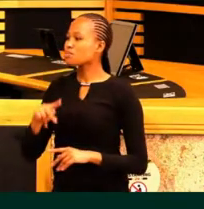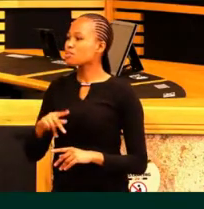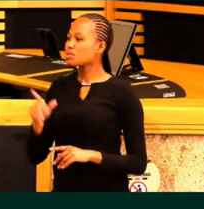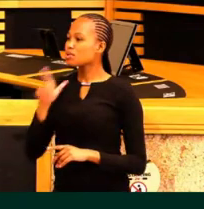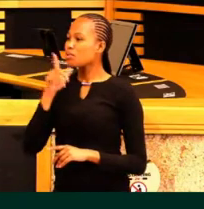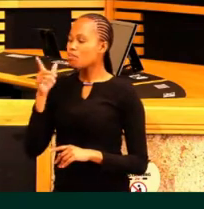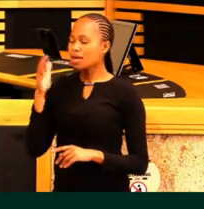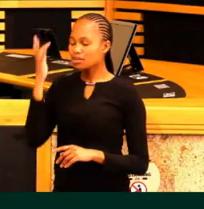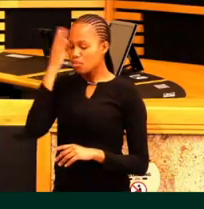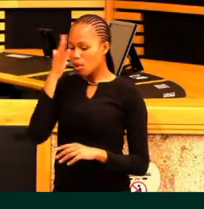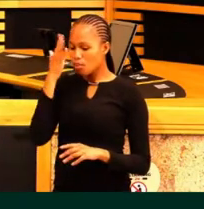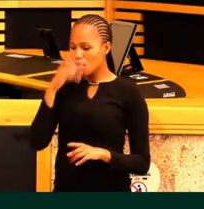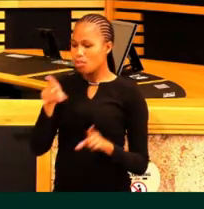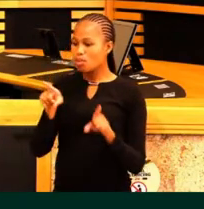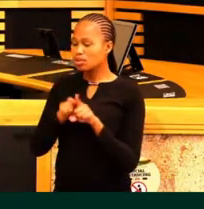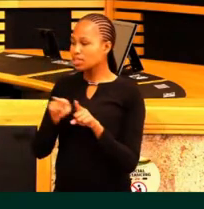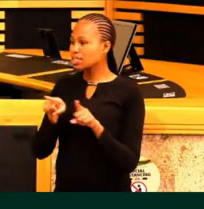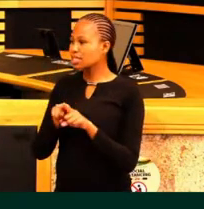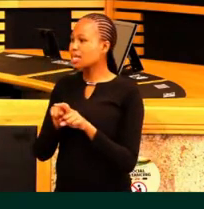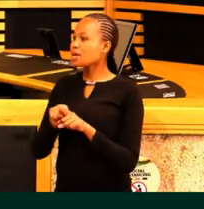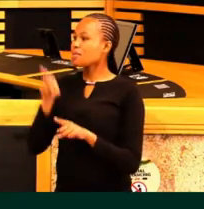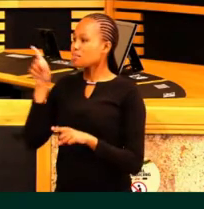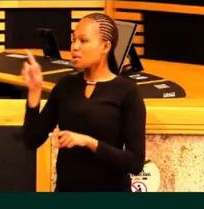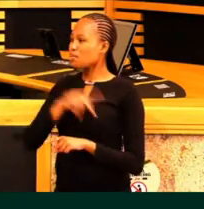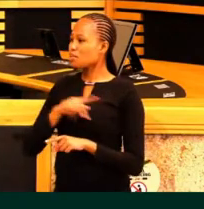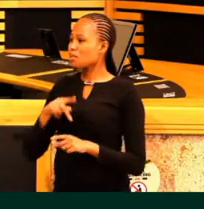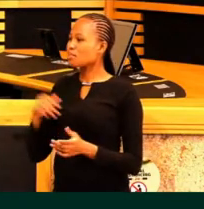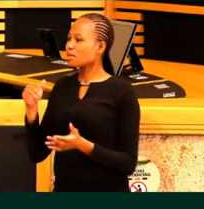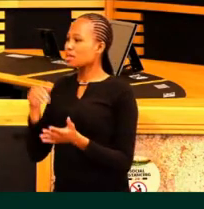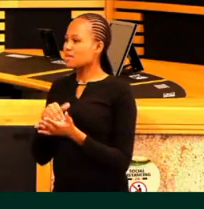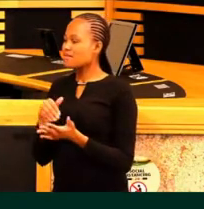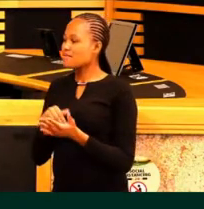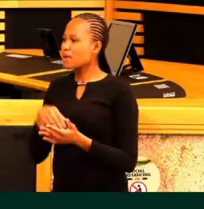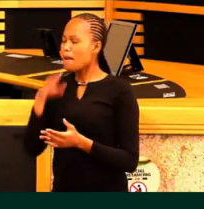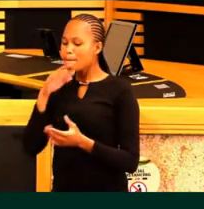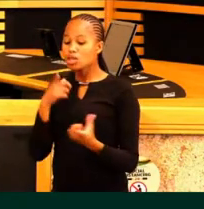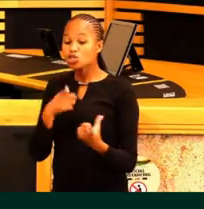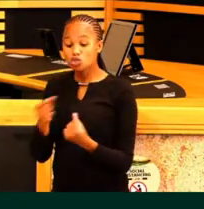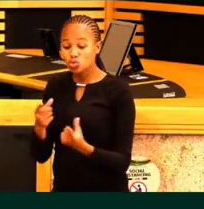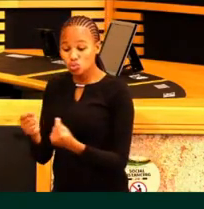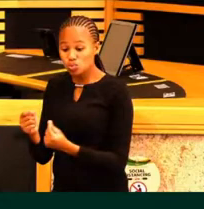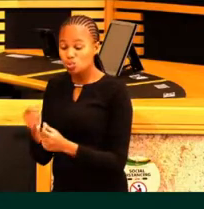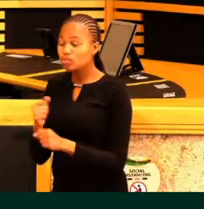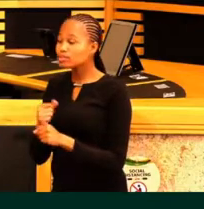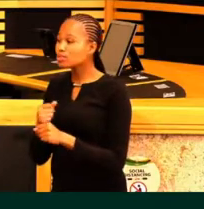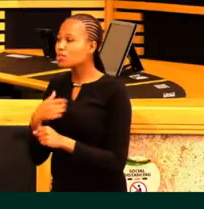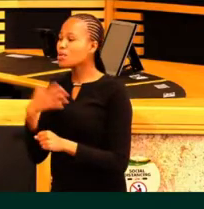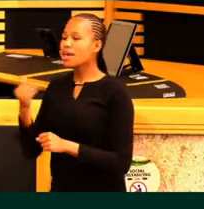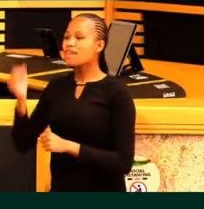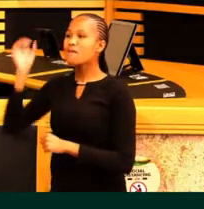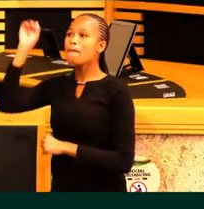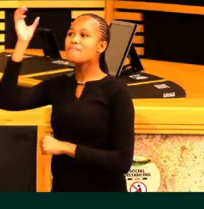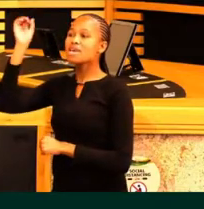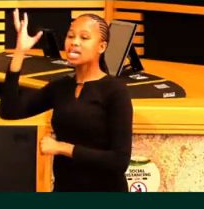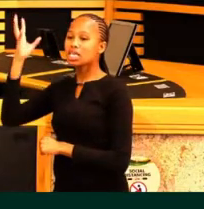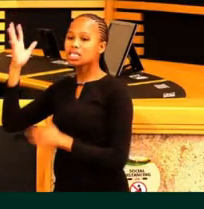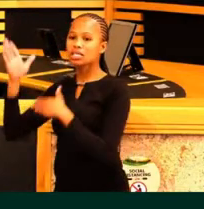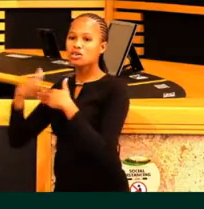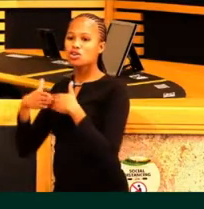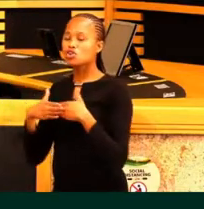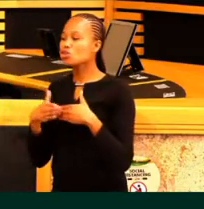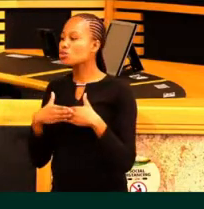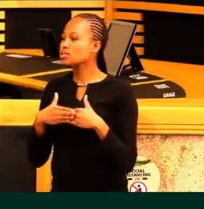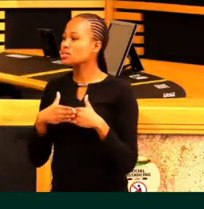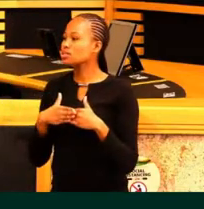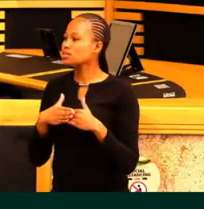came here also and spoke about Innovation are we being practical we've got factories as evalileo effects